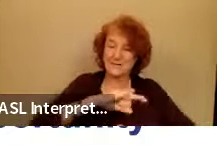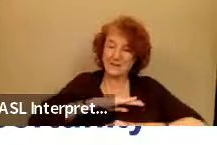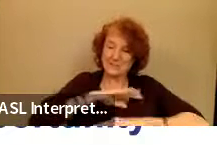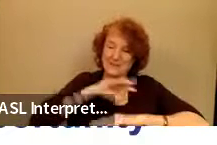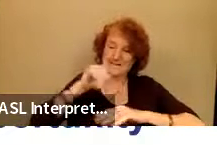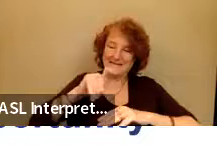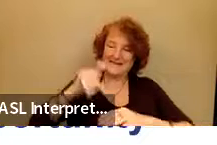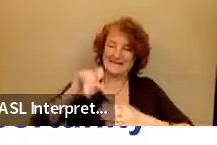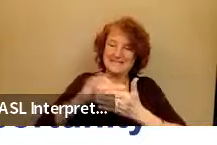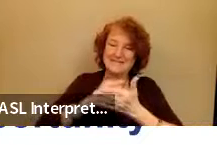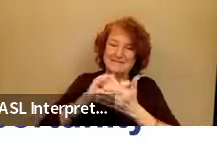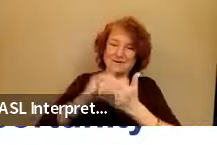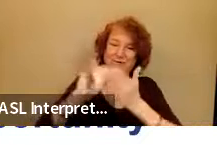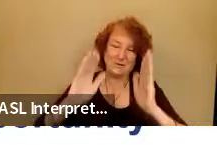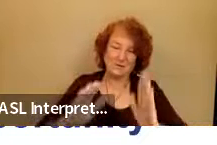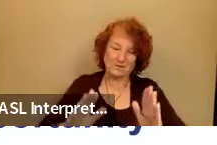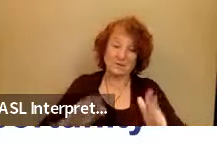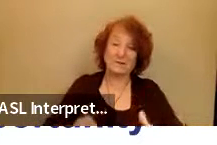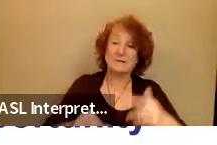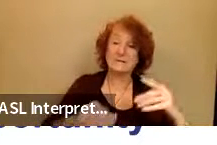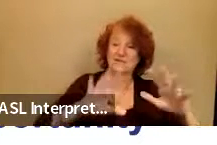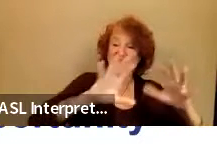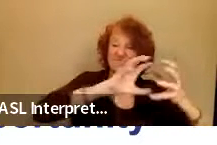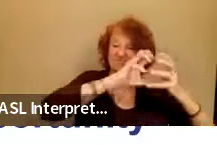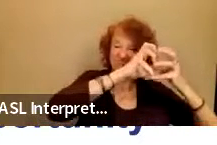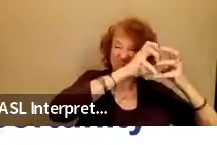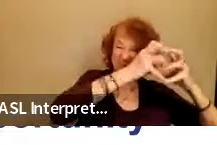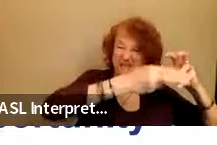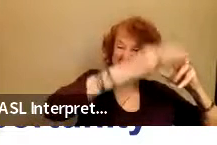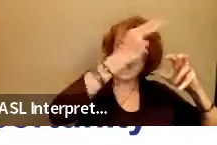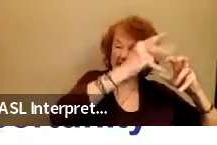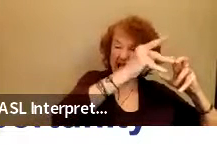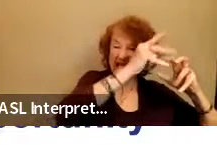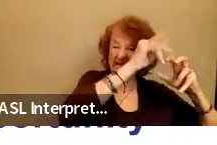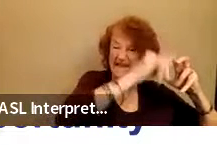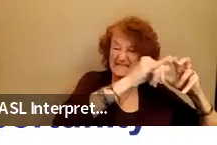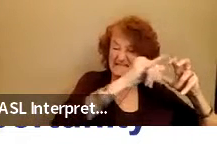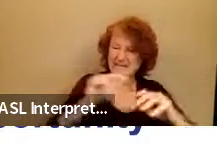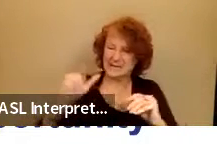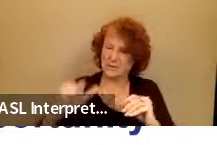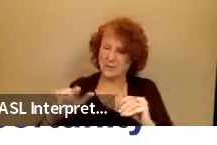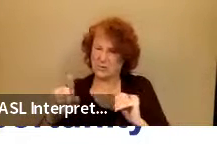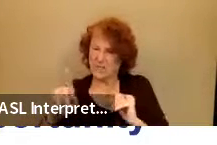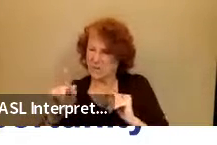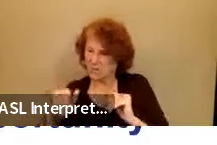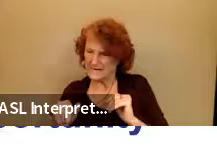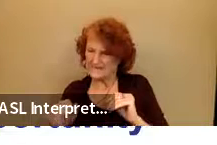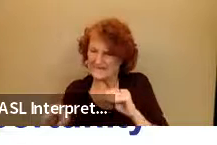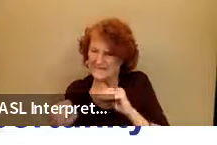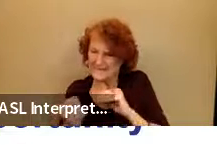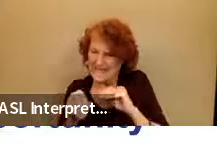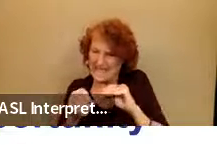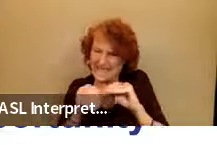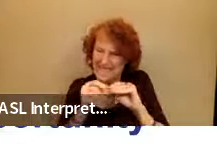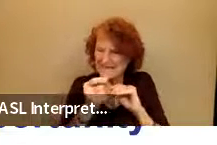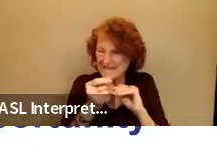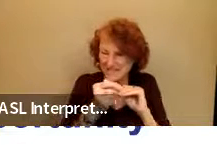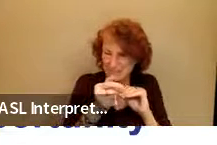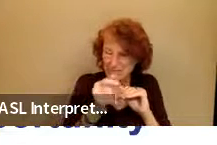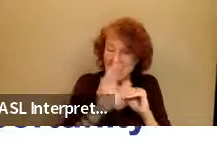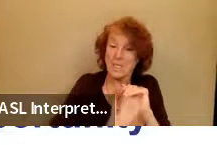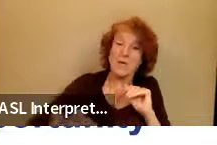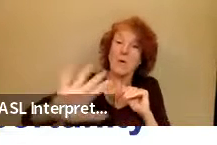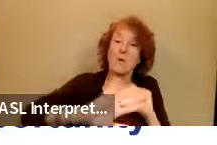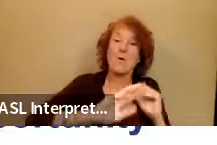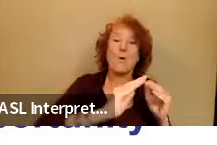each neighborhood from the highest density to the lowest density areas adds a little more housing, New York City can add a lot more housing overall without